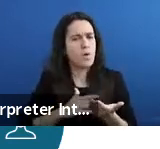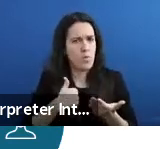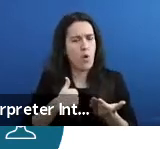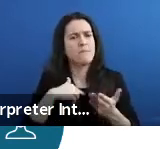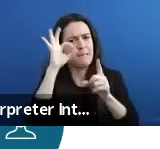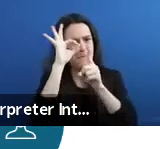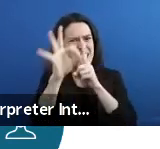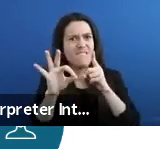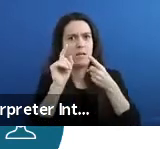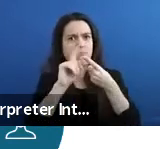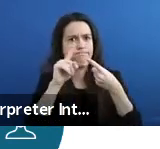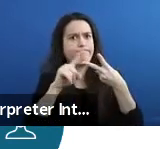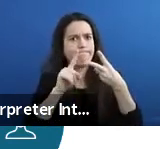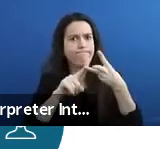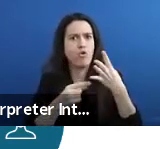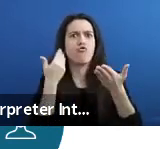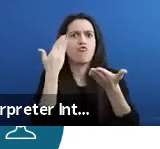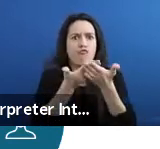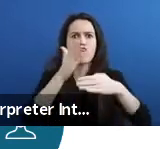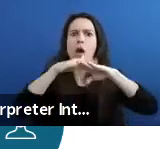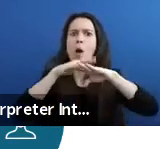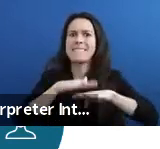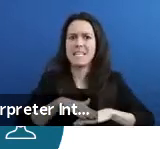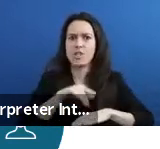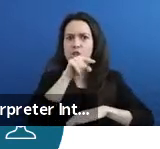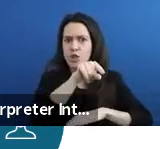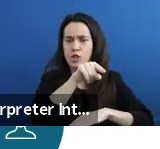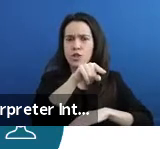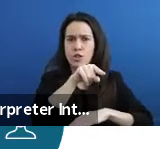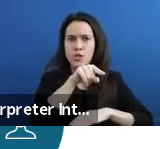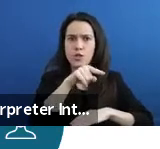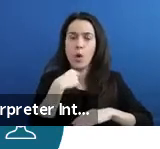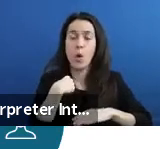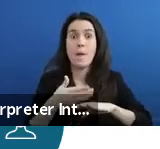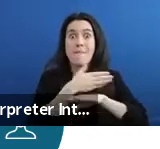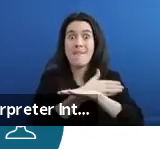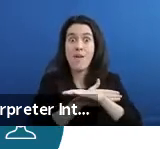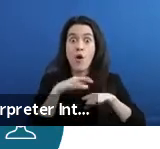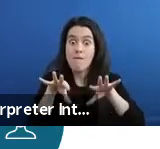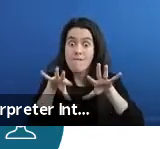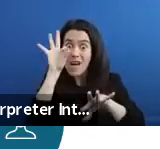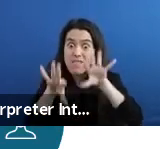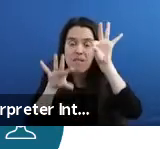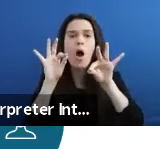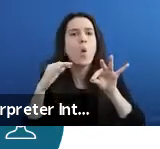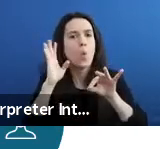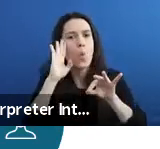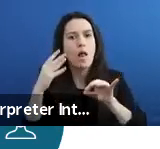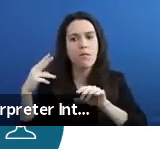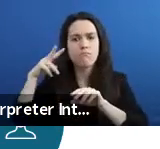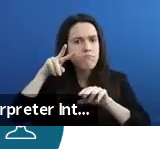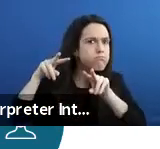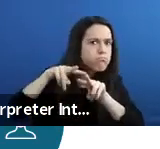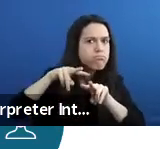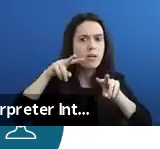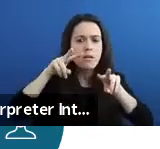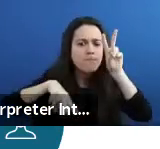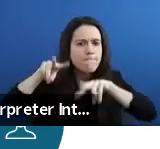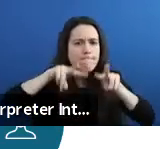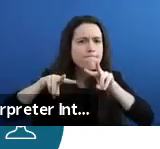the preliminary results will be validated and discussed between